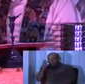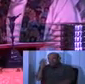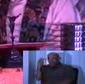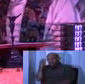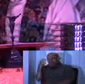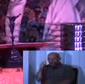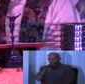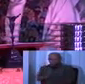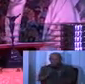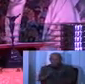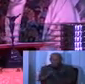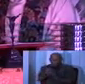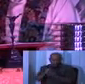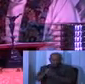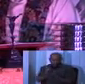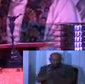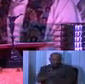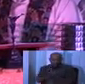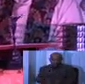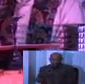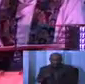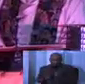you are in the lives of others.